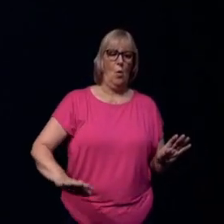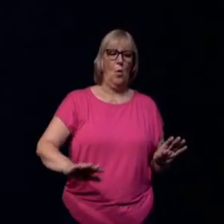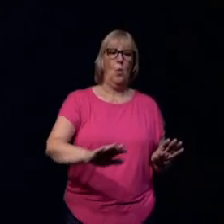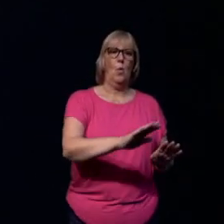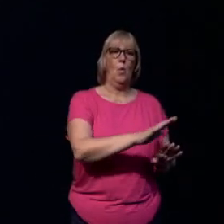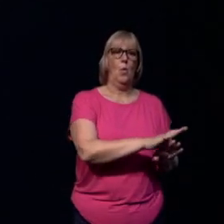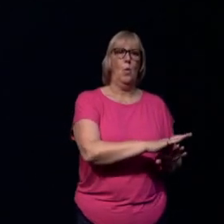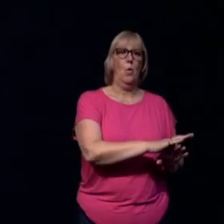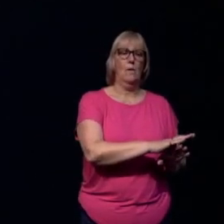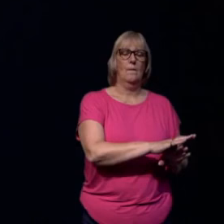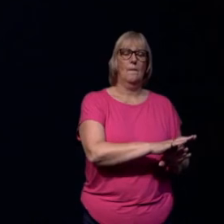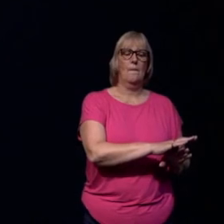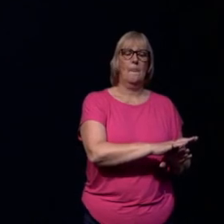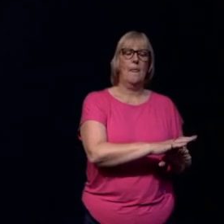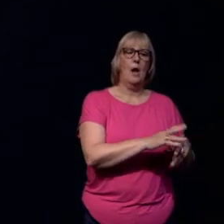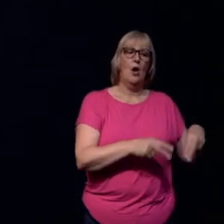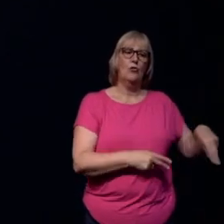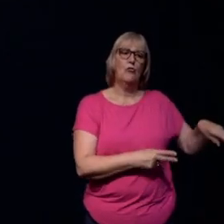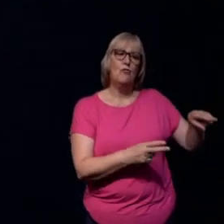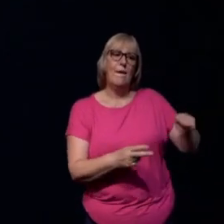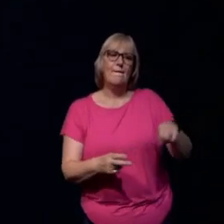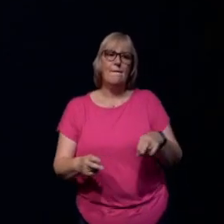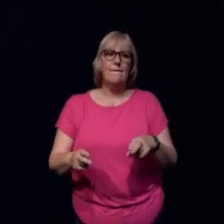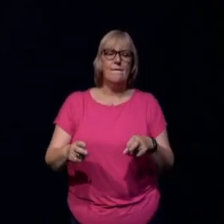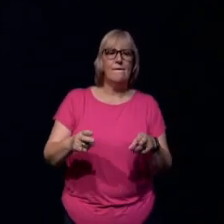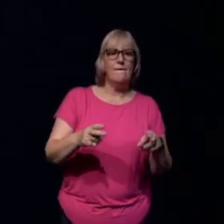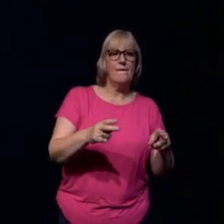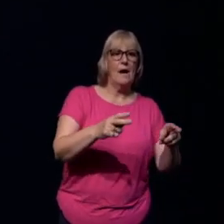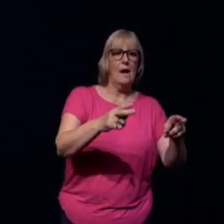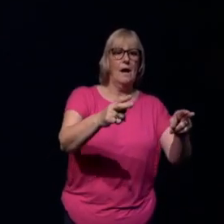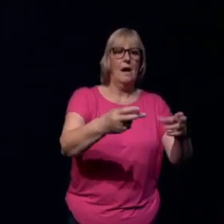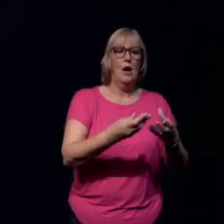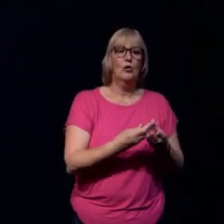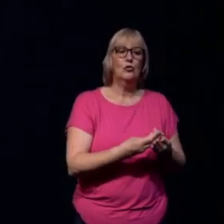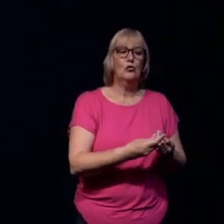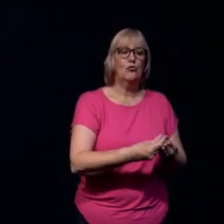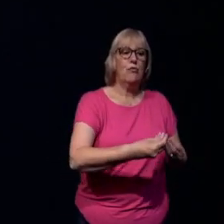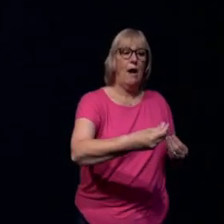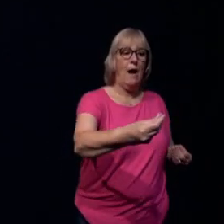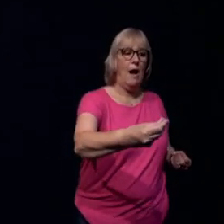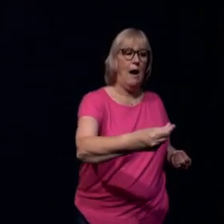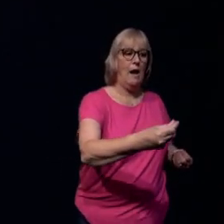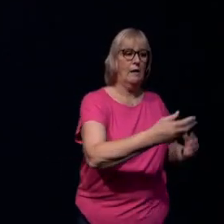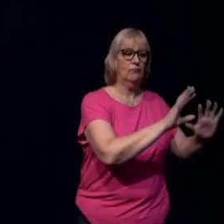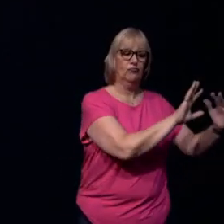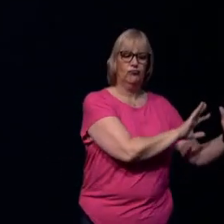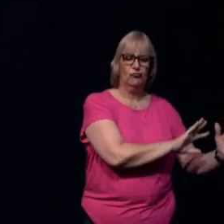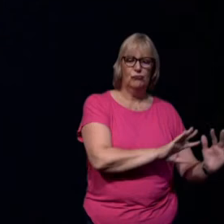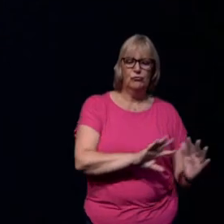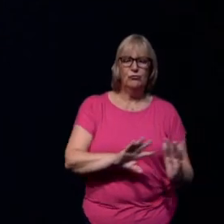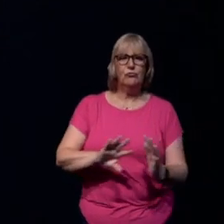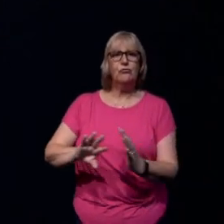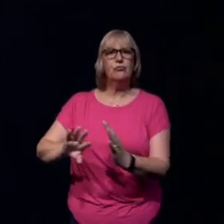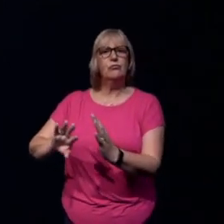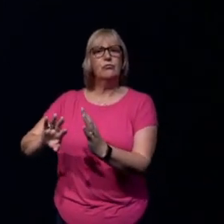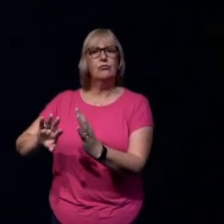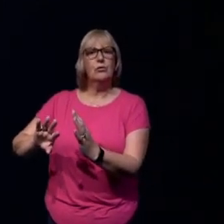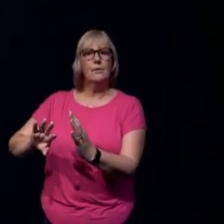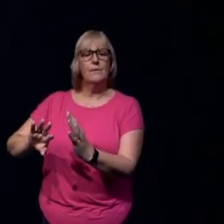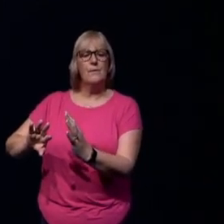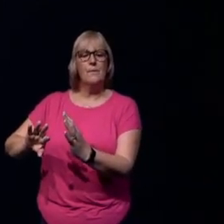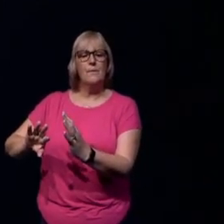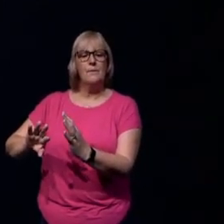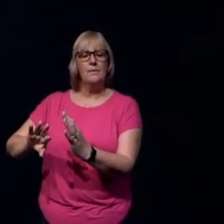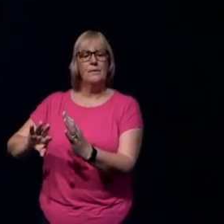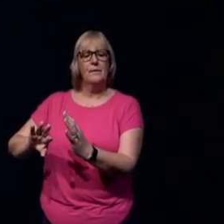was a major hurdle. It's a huge a torrent of water. But it dries up